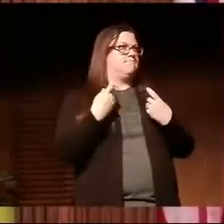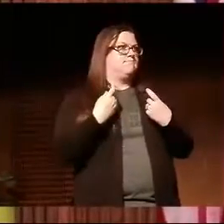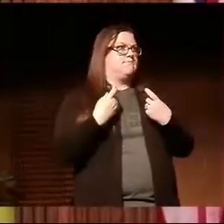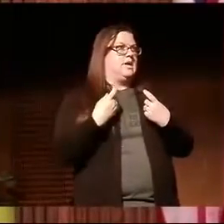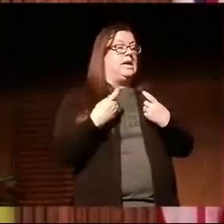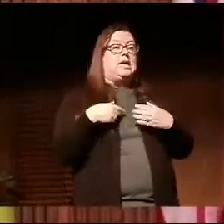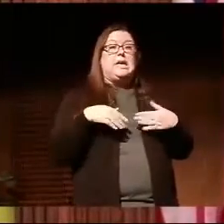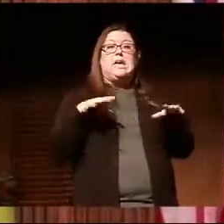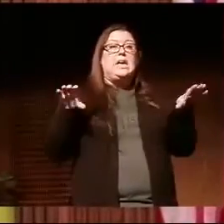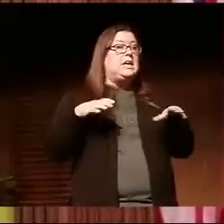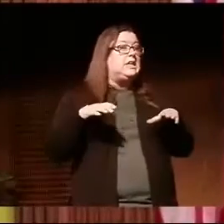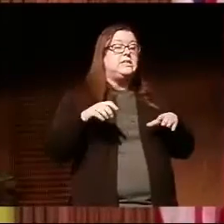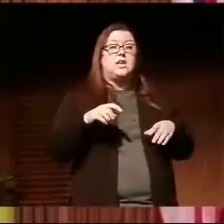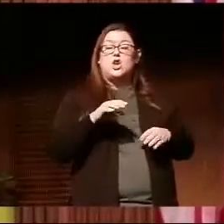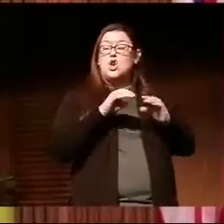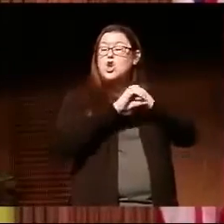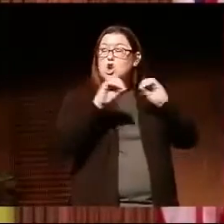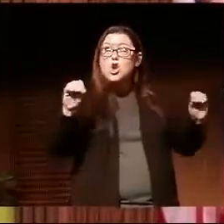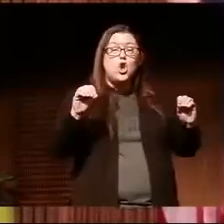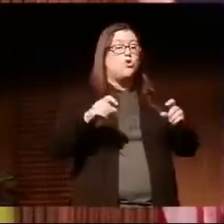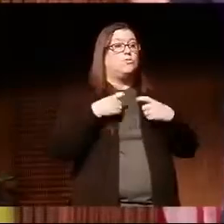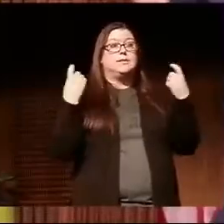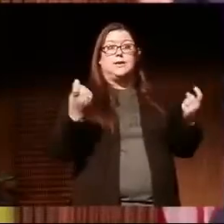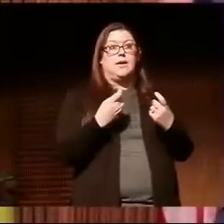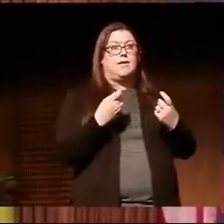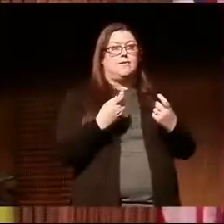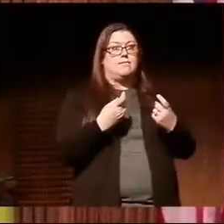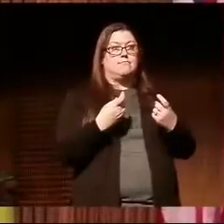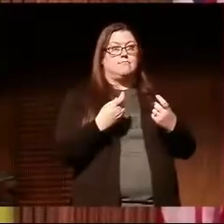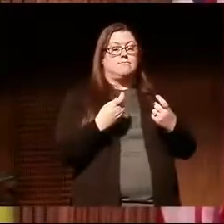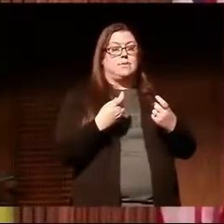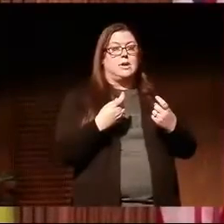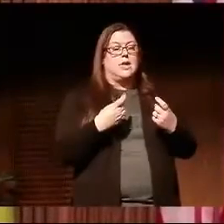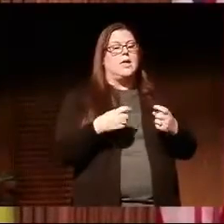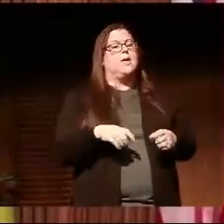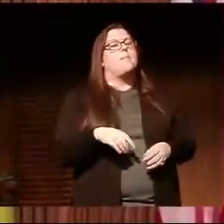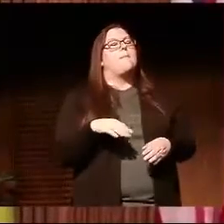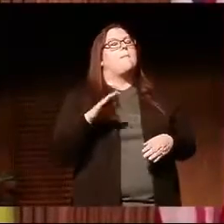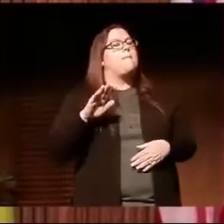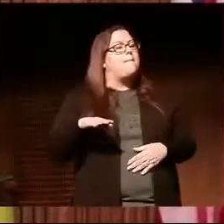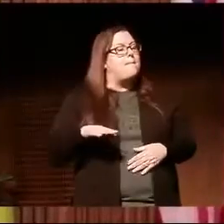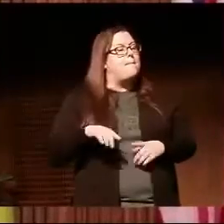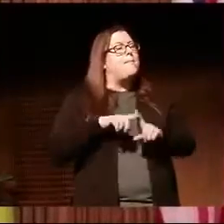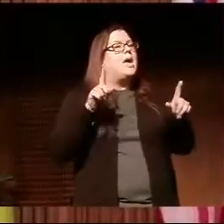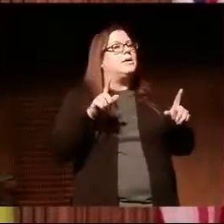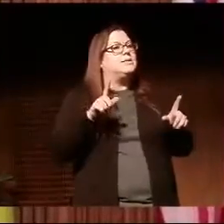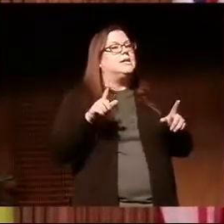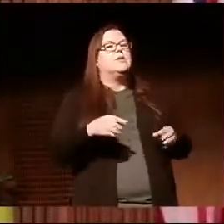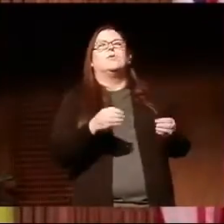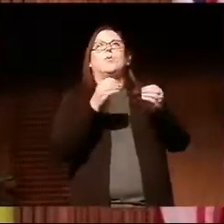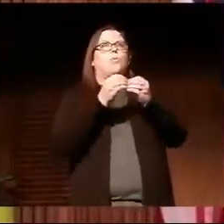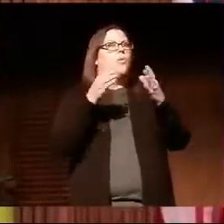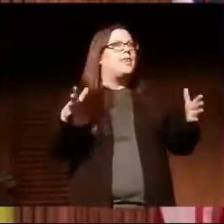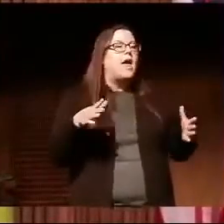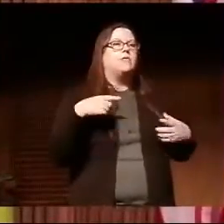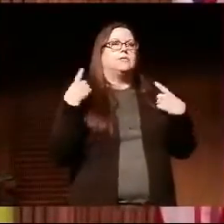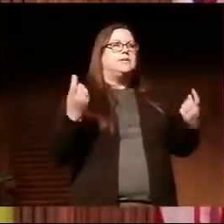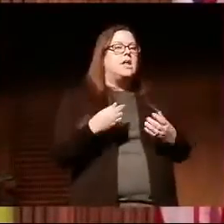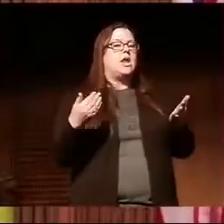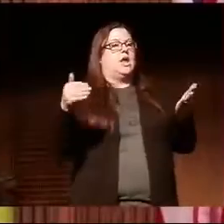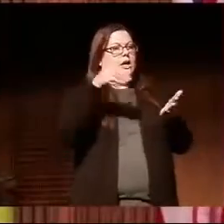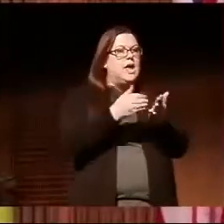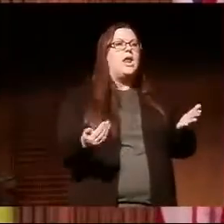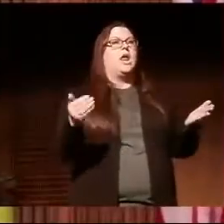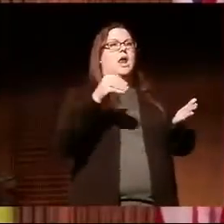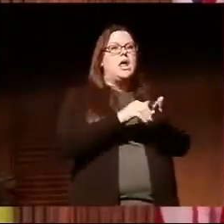He committed no sin. Tempted in all points like as we are, yet without sin. Again and again, 1 John chapter 3,